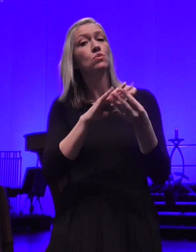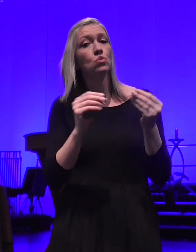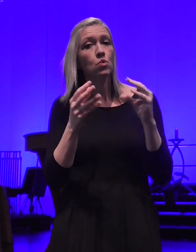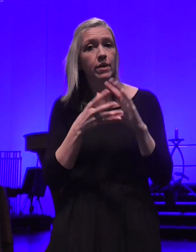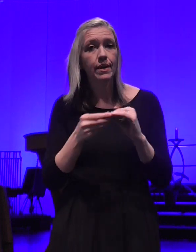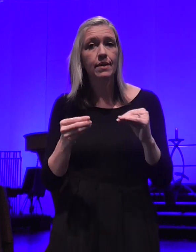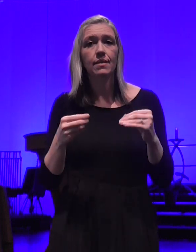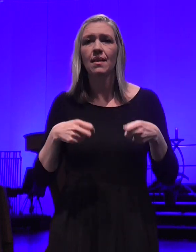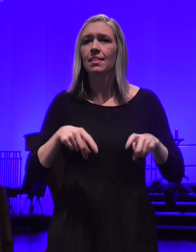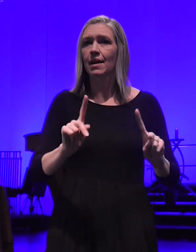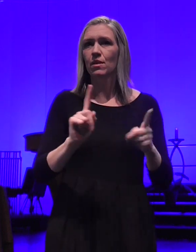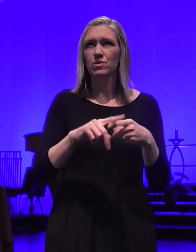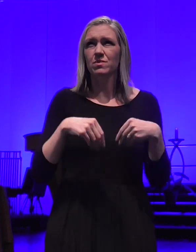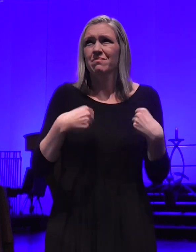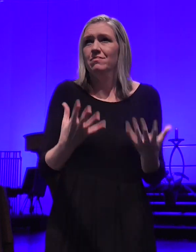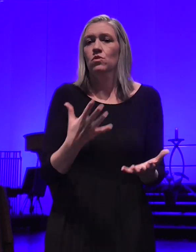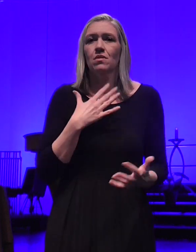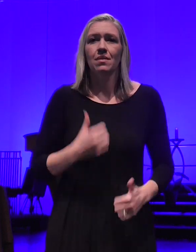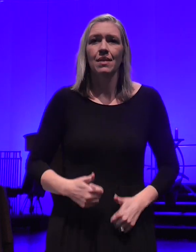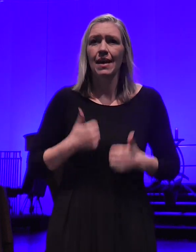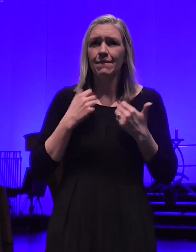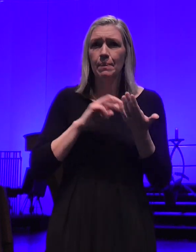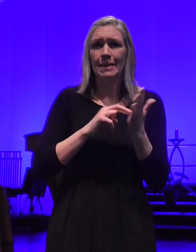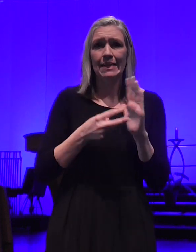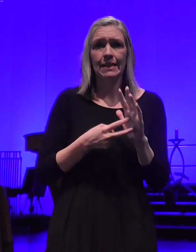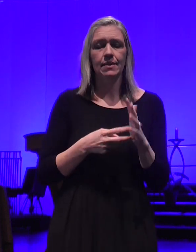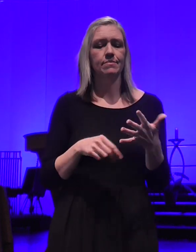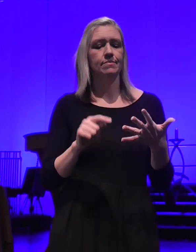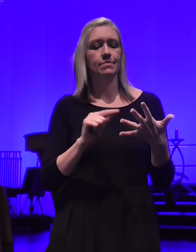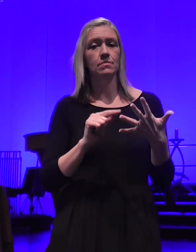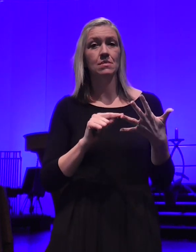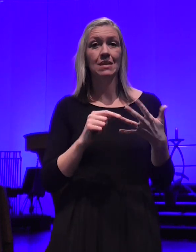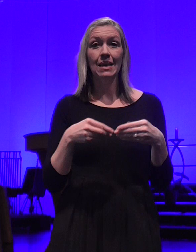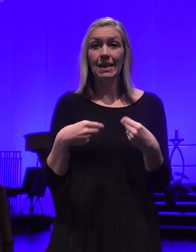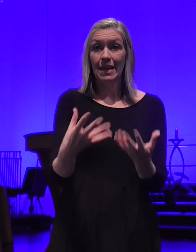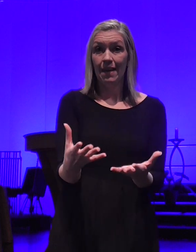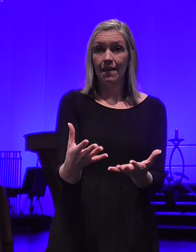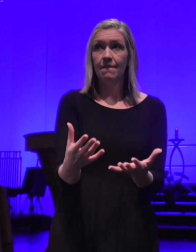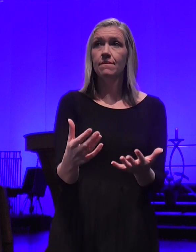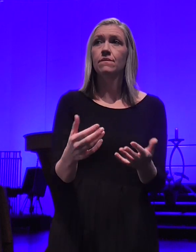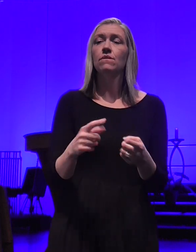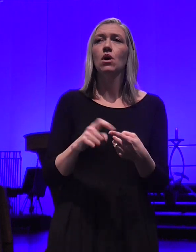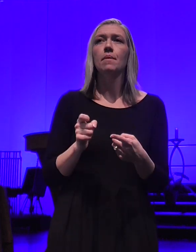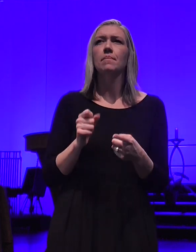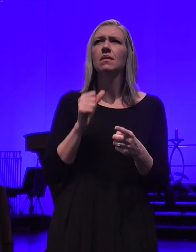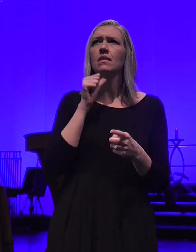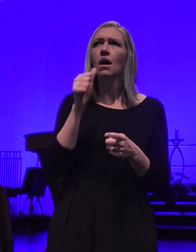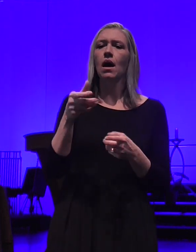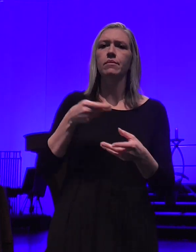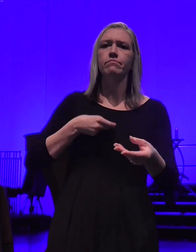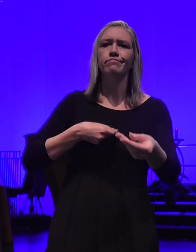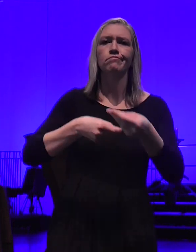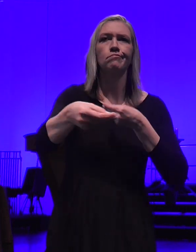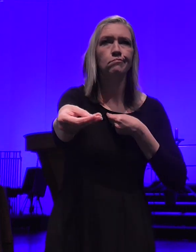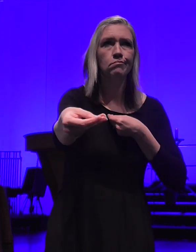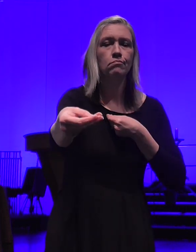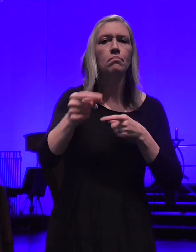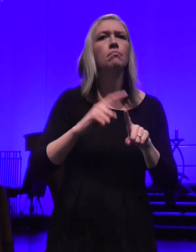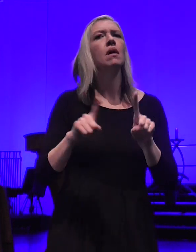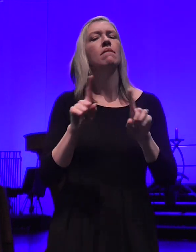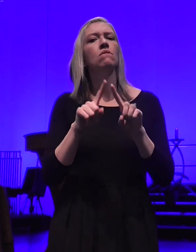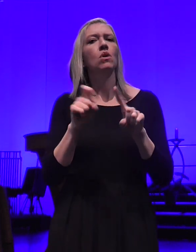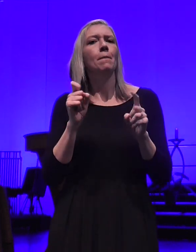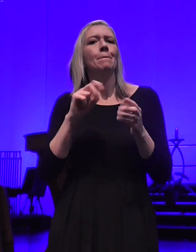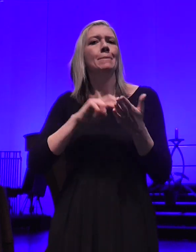meaning. Give from a place of not transaction, but of meaning and of heart.